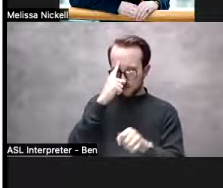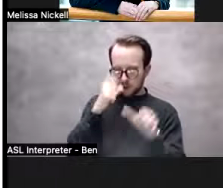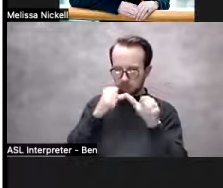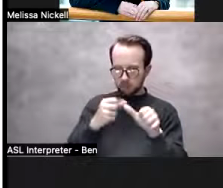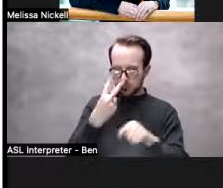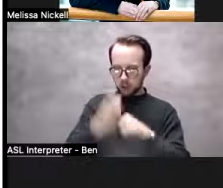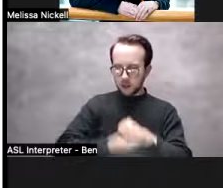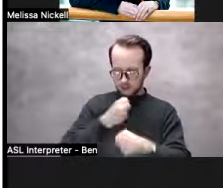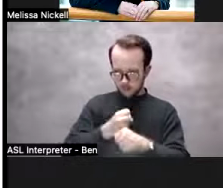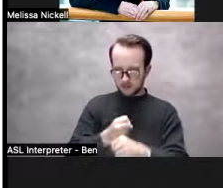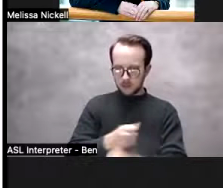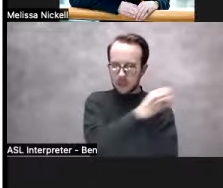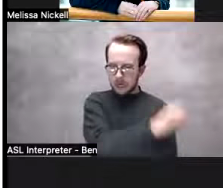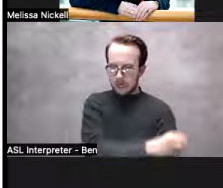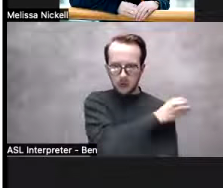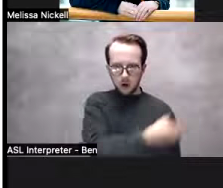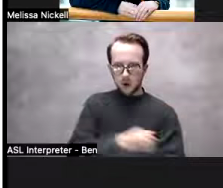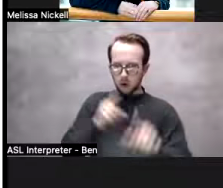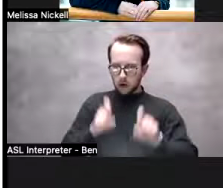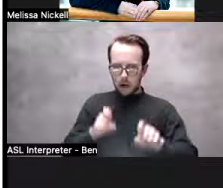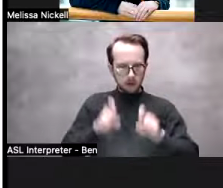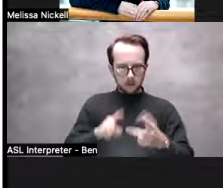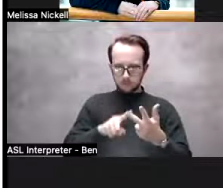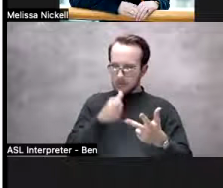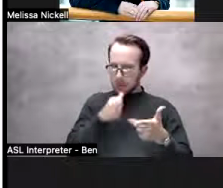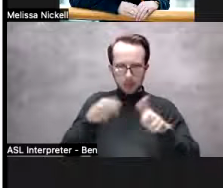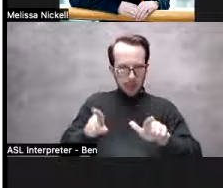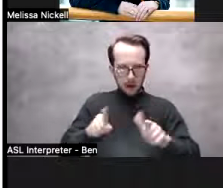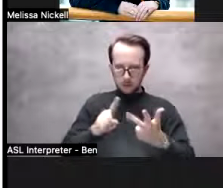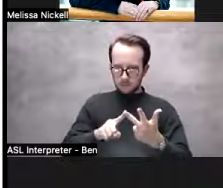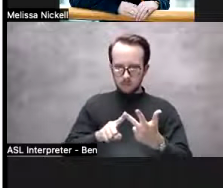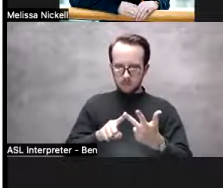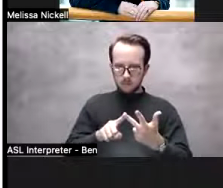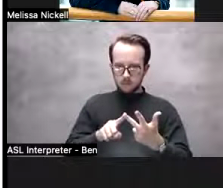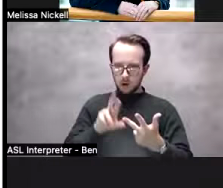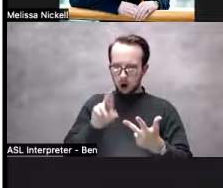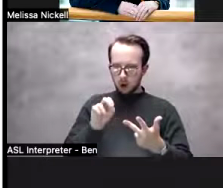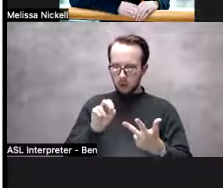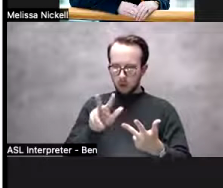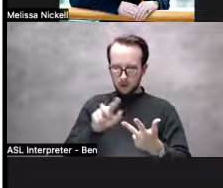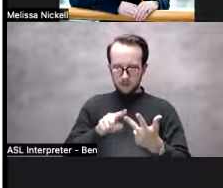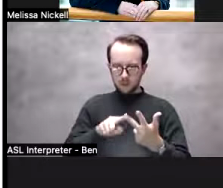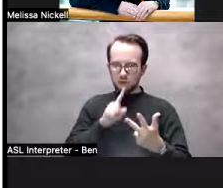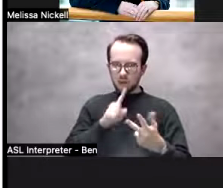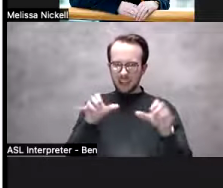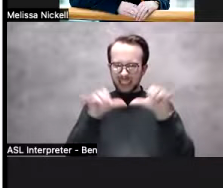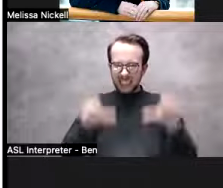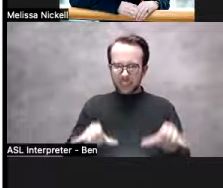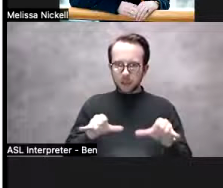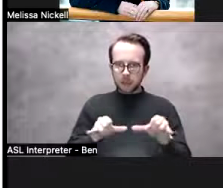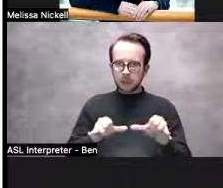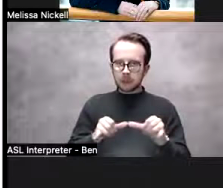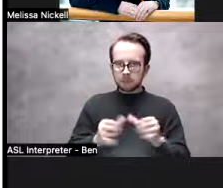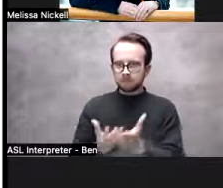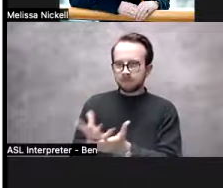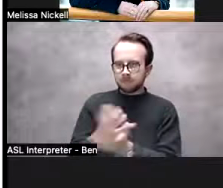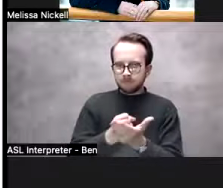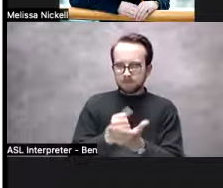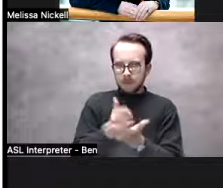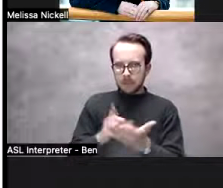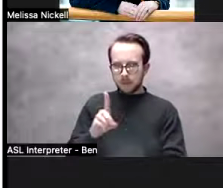Clinical trials are not allowed with the R03 grants. Really a mechanism to generate a little bit of data, maybe some pilot data that you